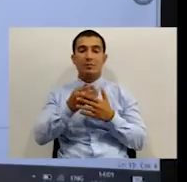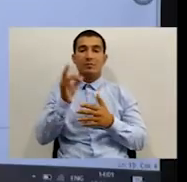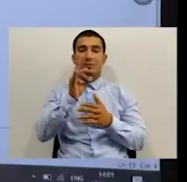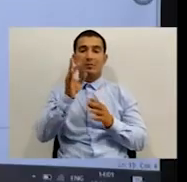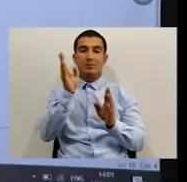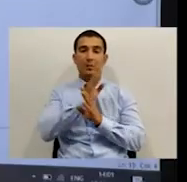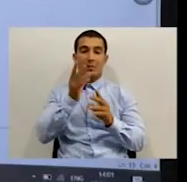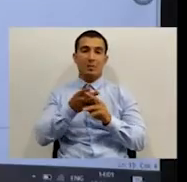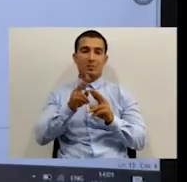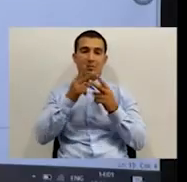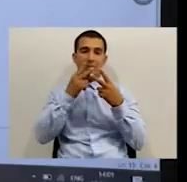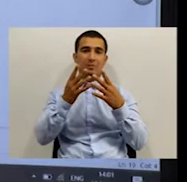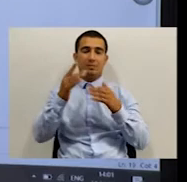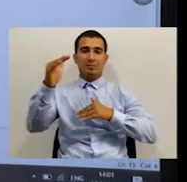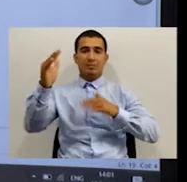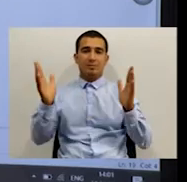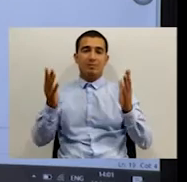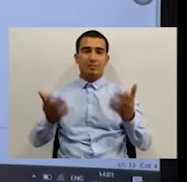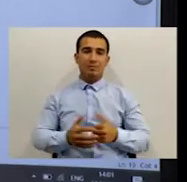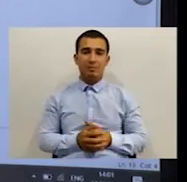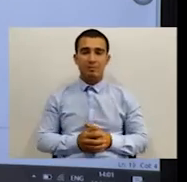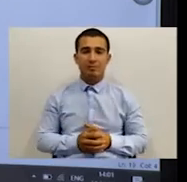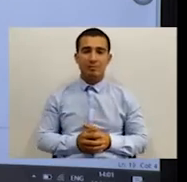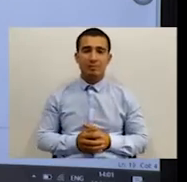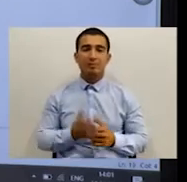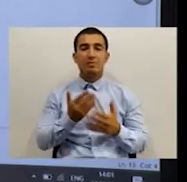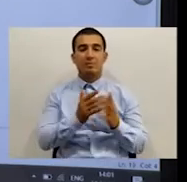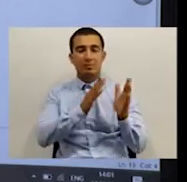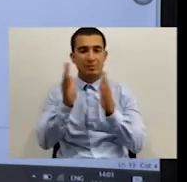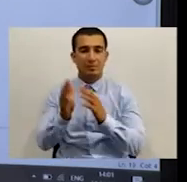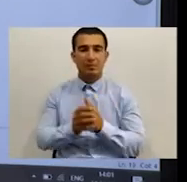shu kattalashib borayotgan kvadratchalar mana shu manzarani hosil qilyapti.